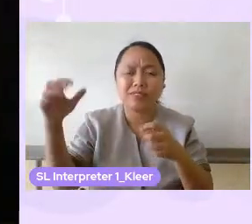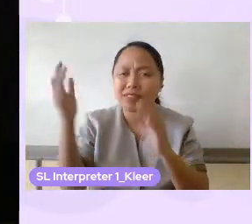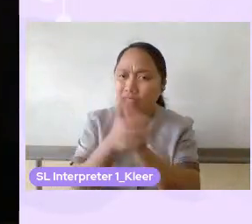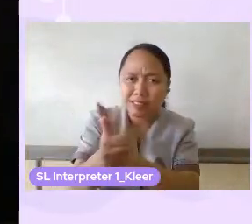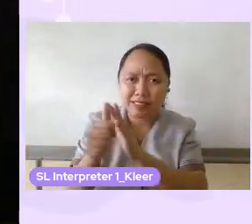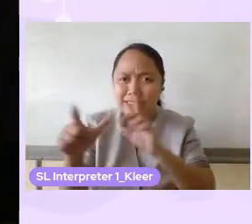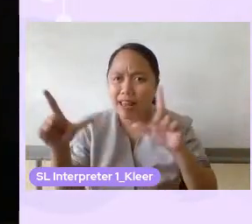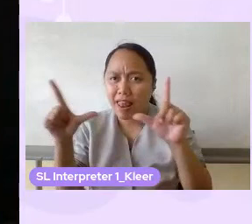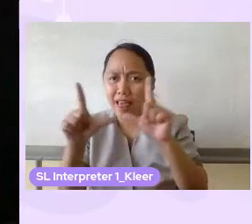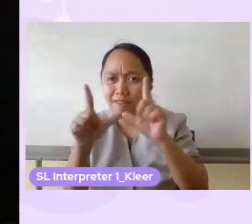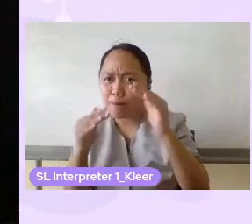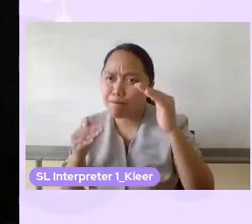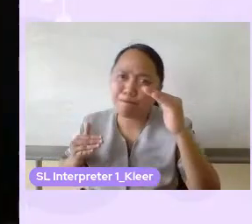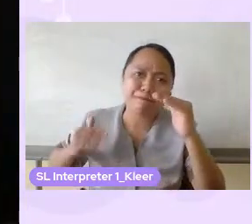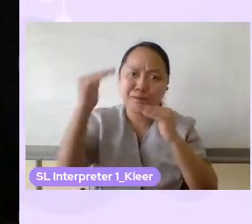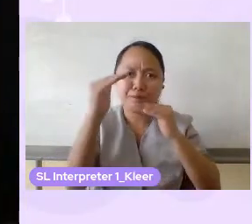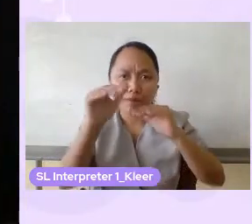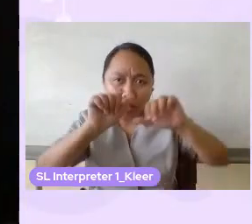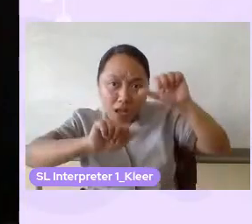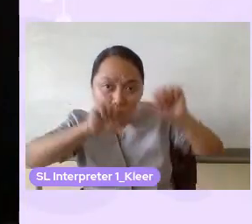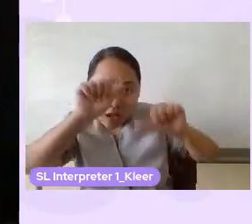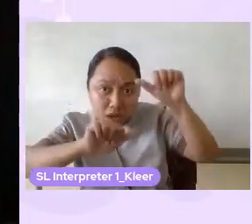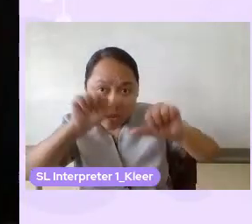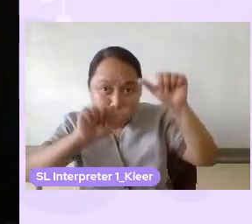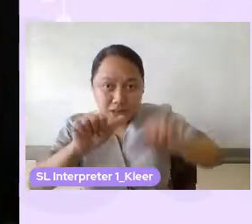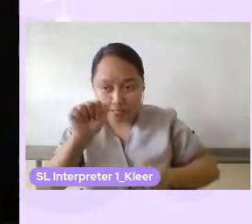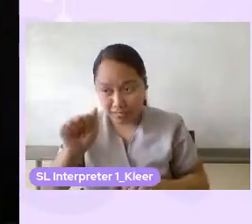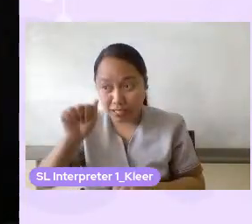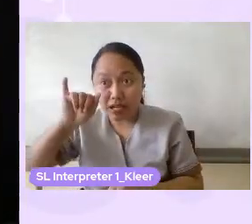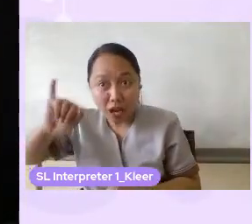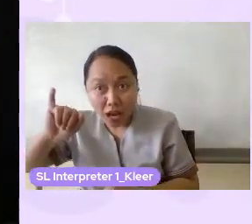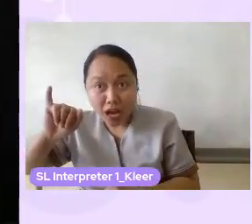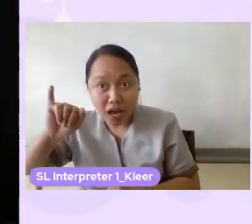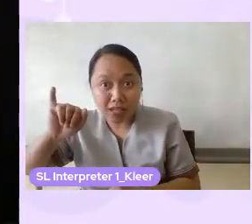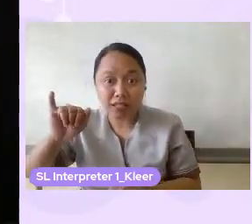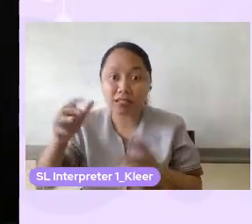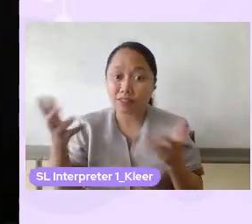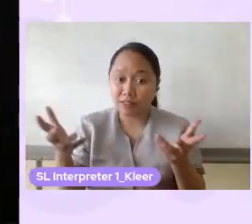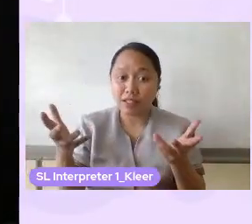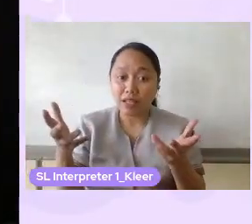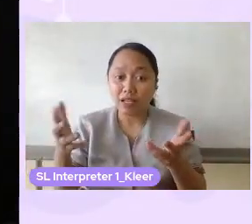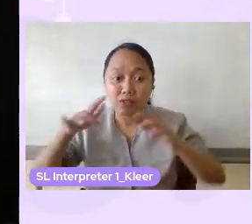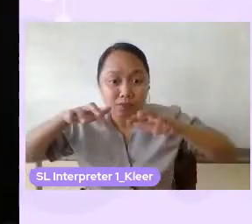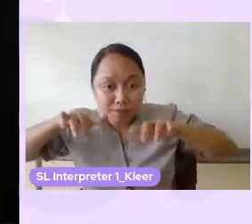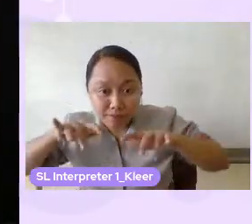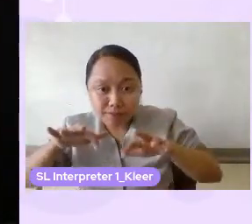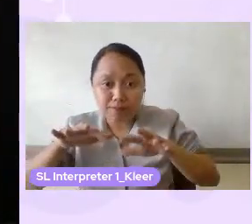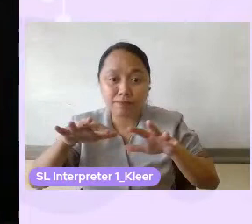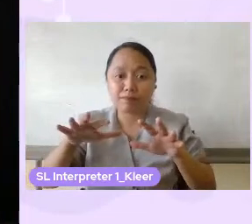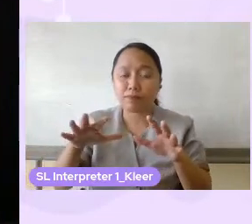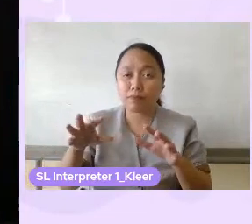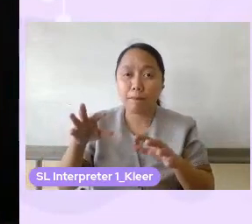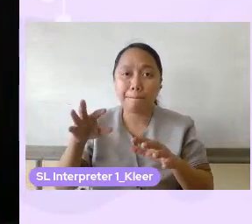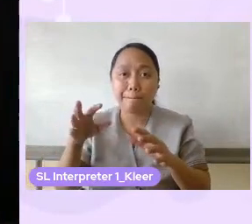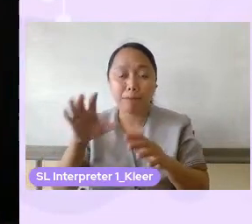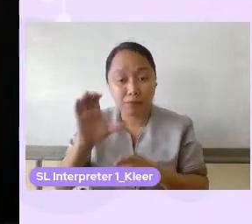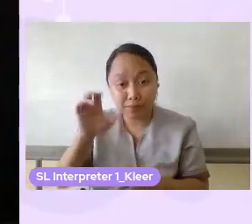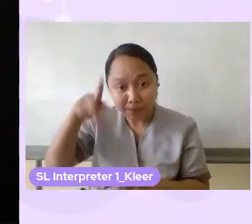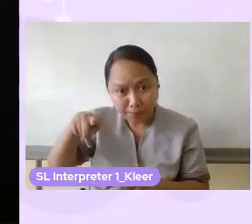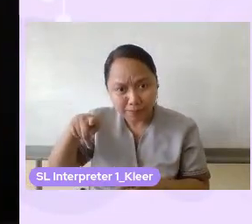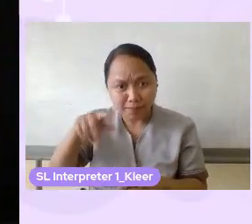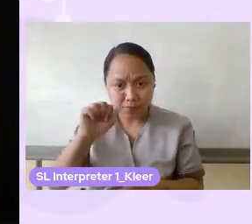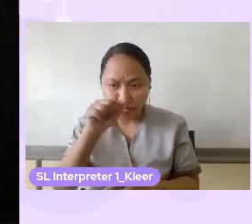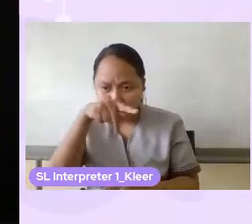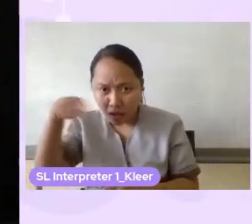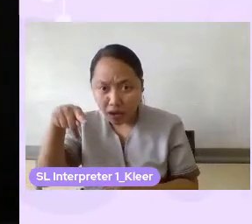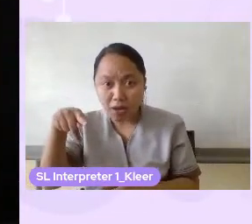data analysis, artificial intelligence and machine learning, cloud computing, mobile application, digital